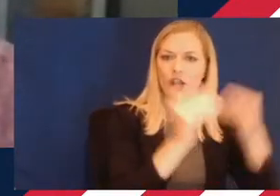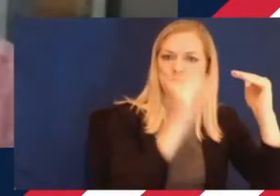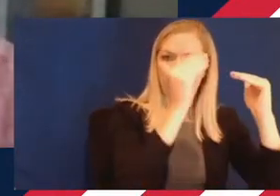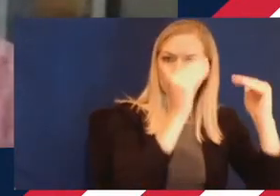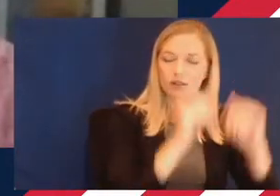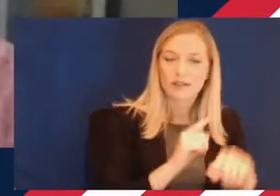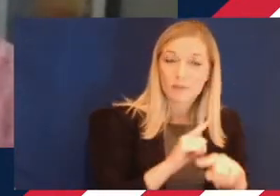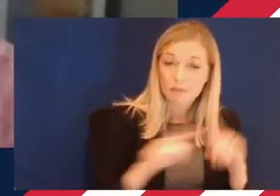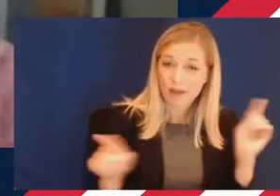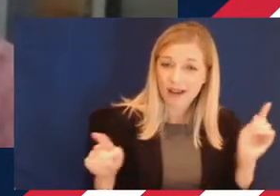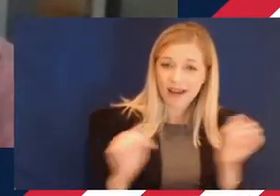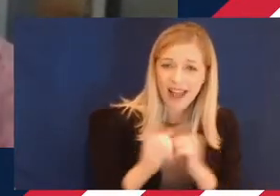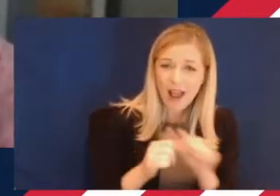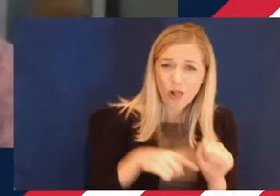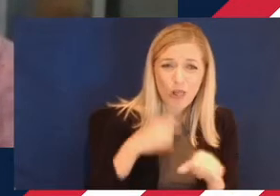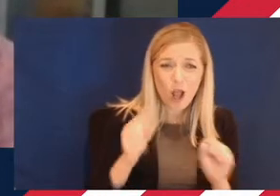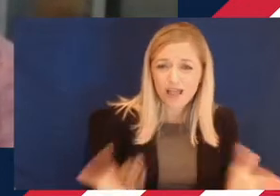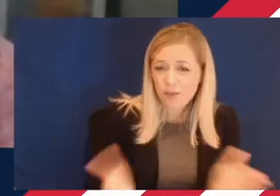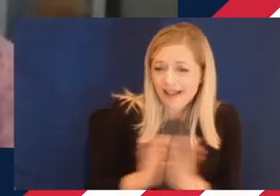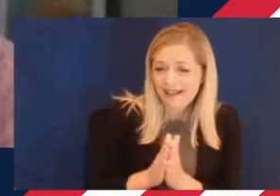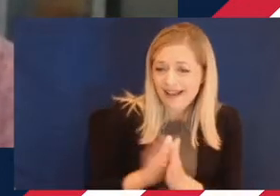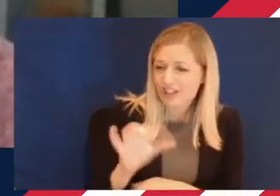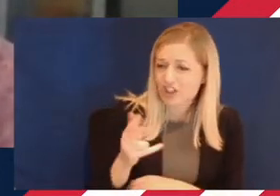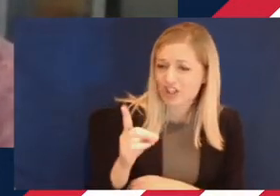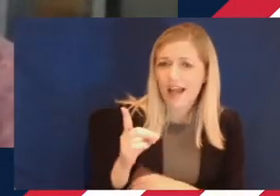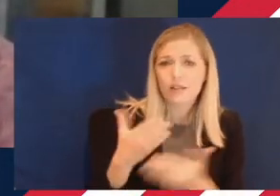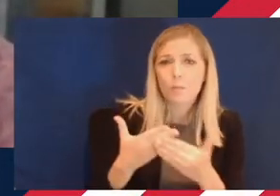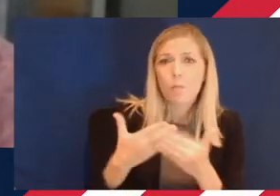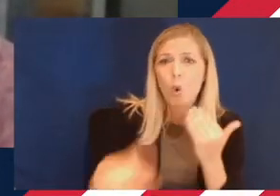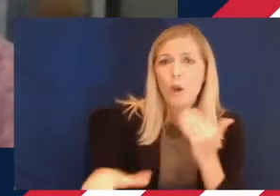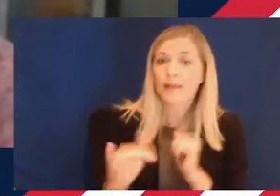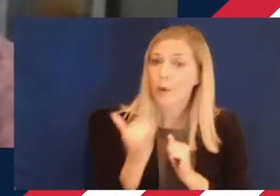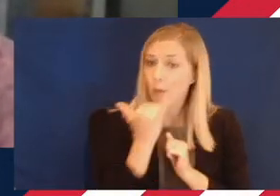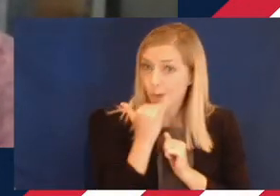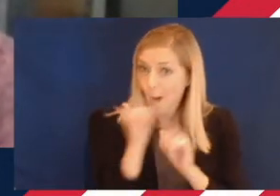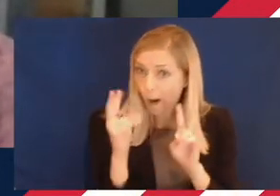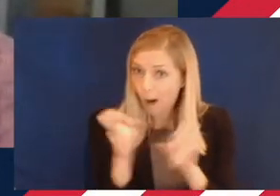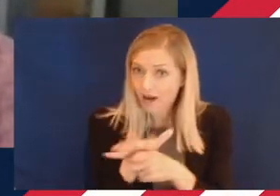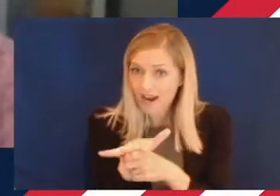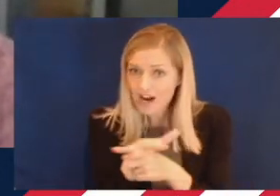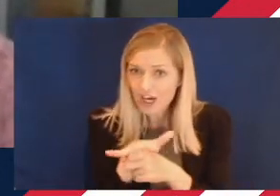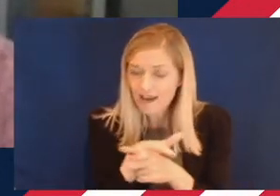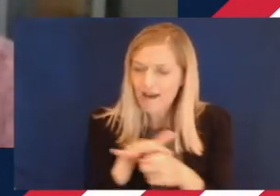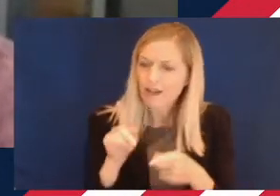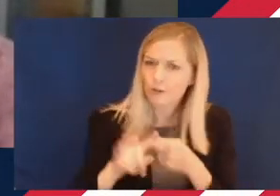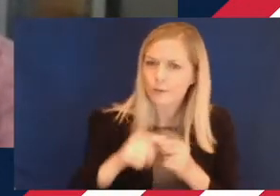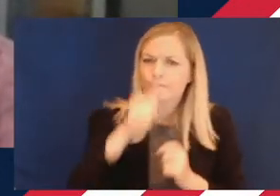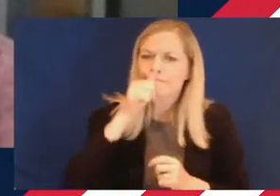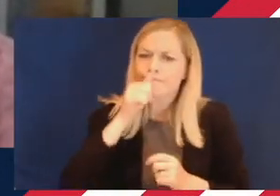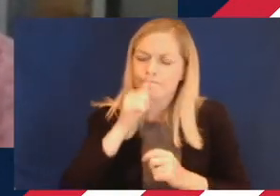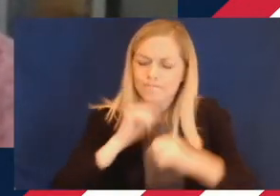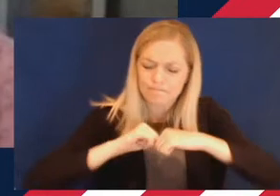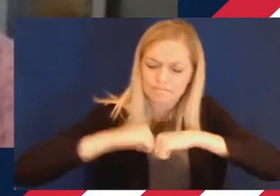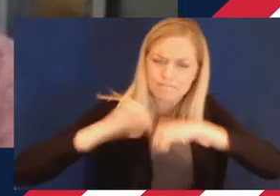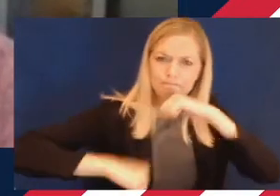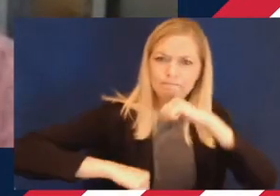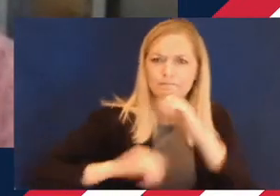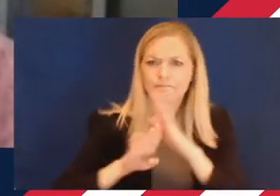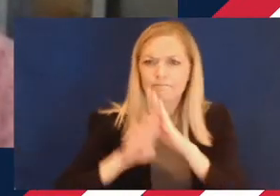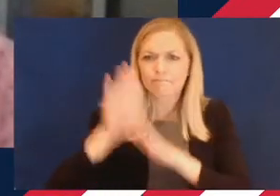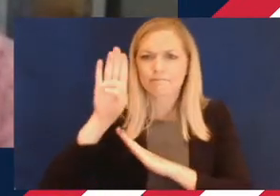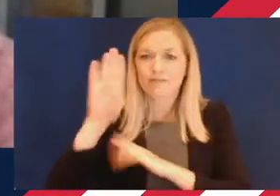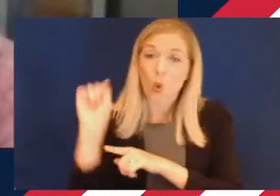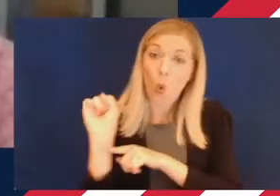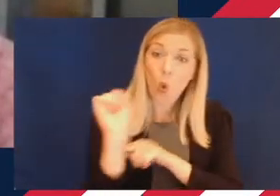to rise above and persevere in circumstances beyond their control? No matter how central that idea of overcoming